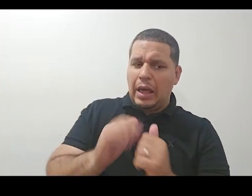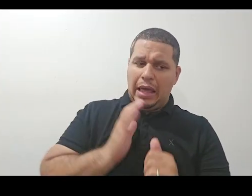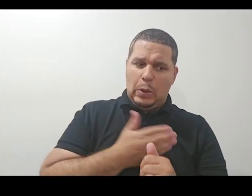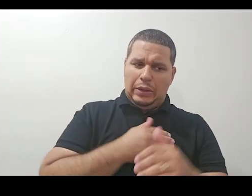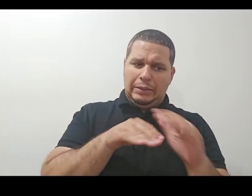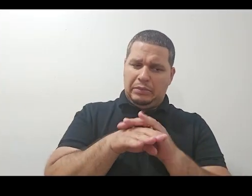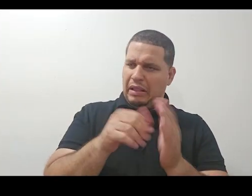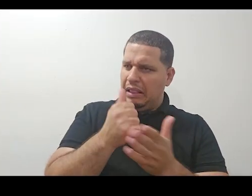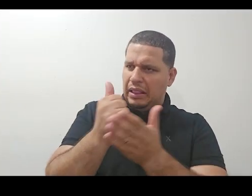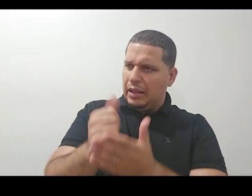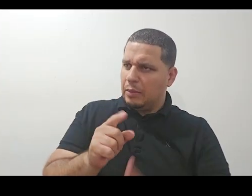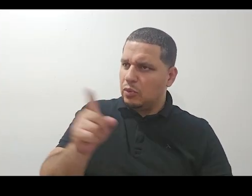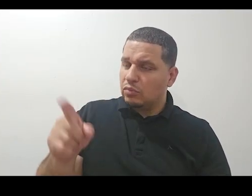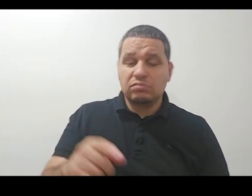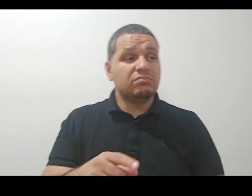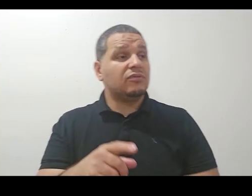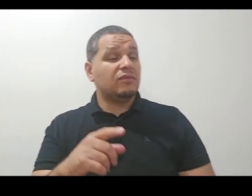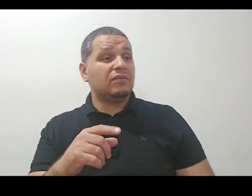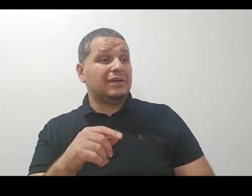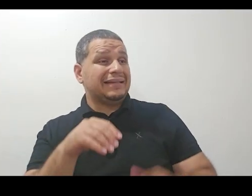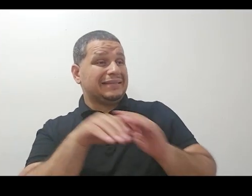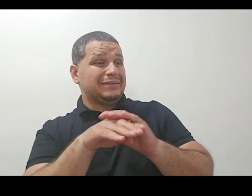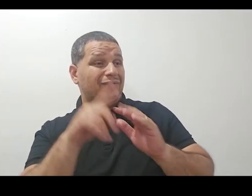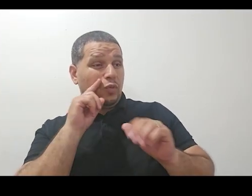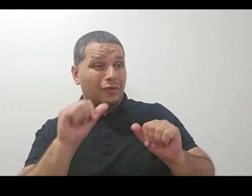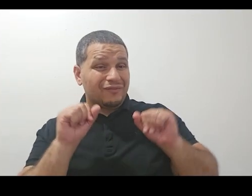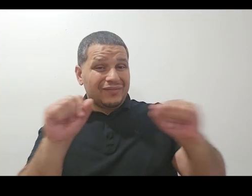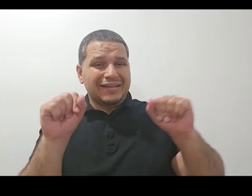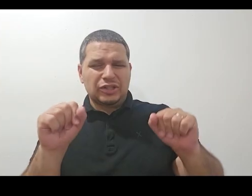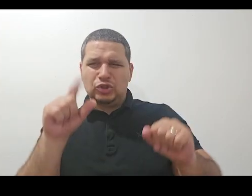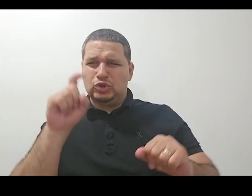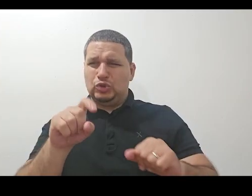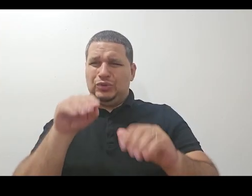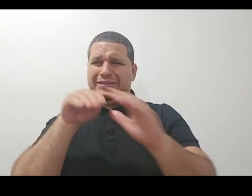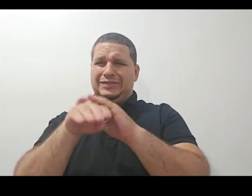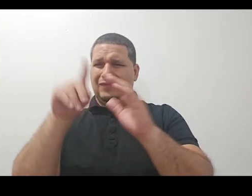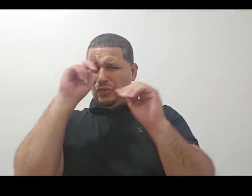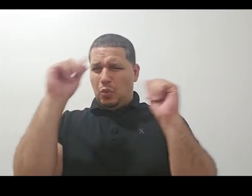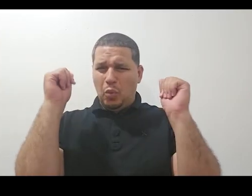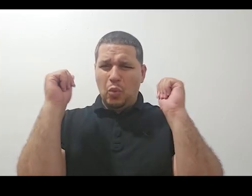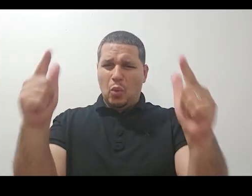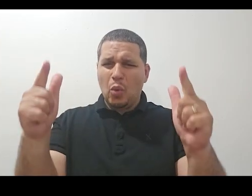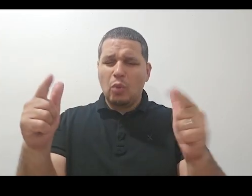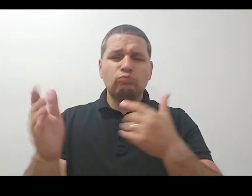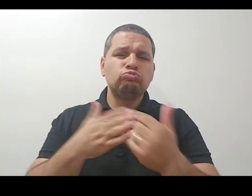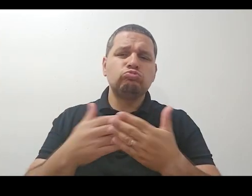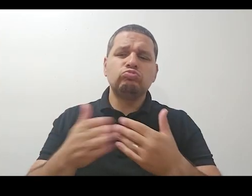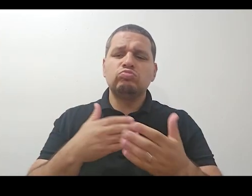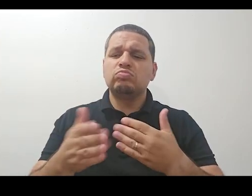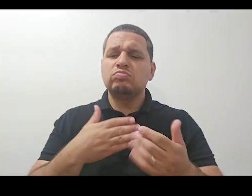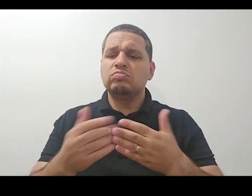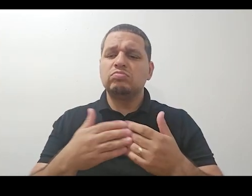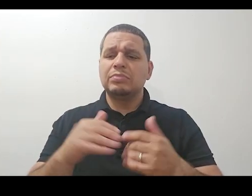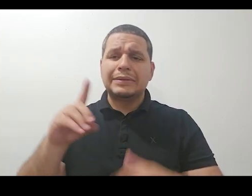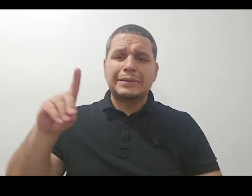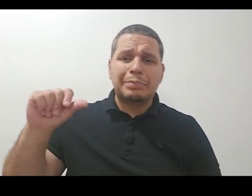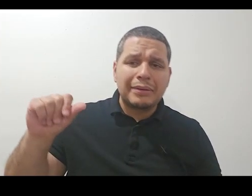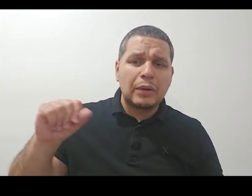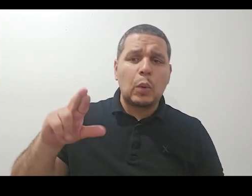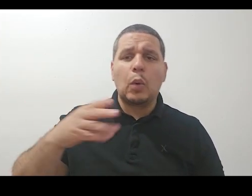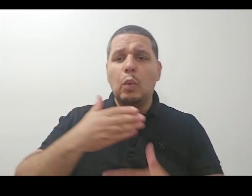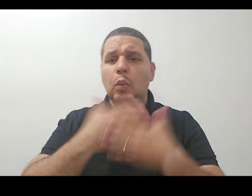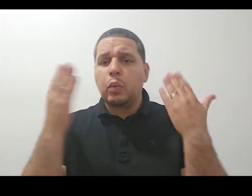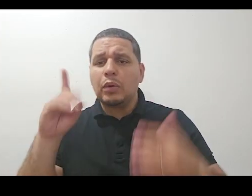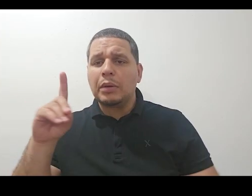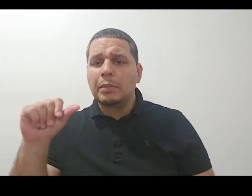I think accessibility for fitness activities should be accessible for all individuals, regardless of